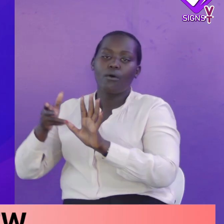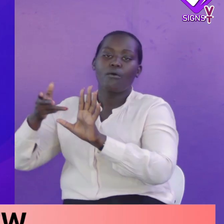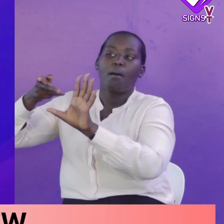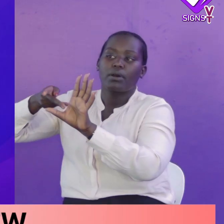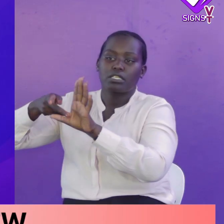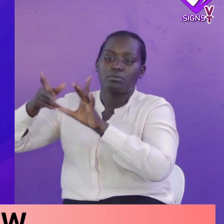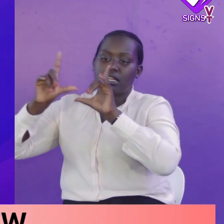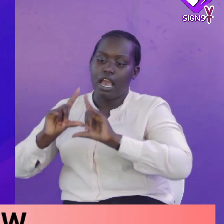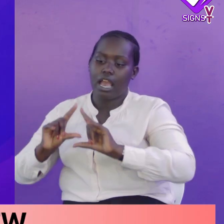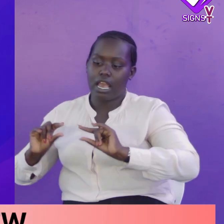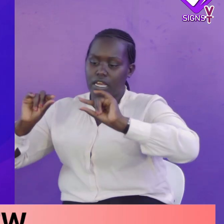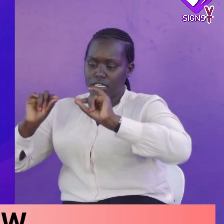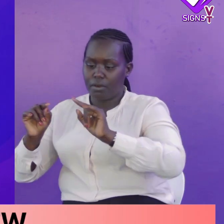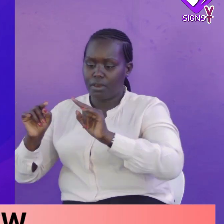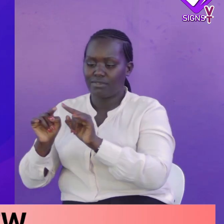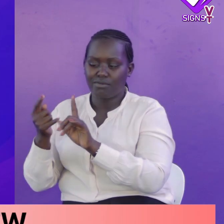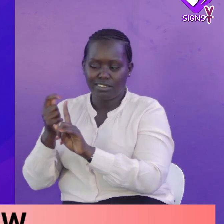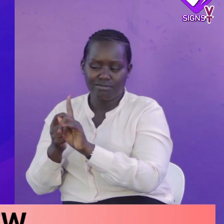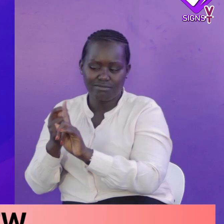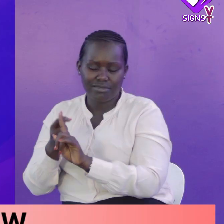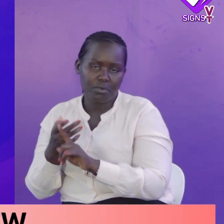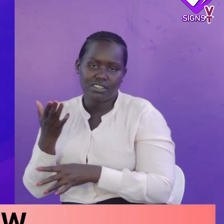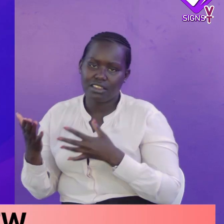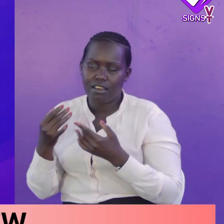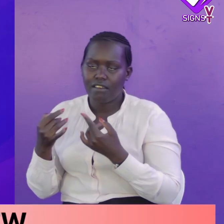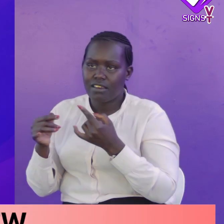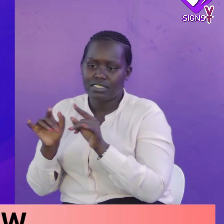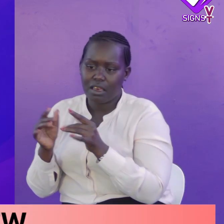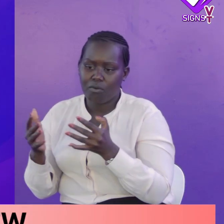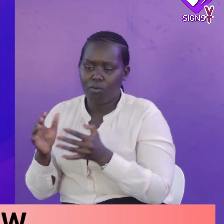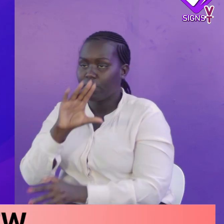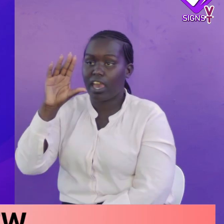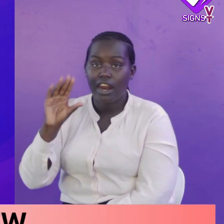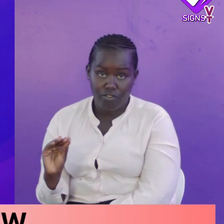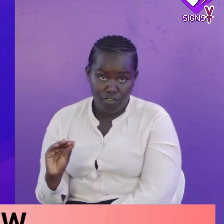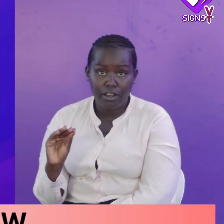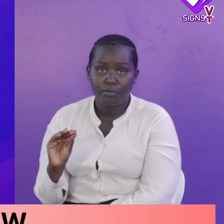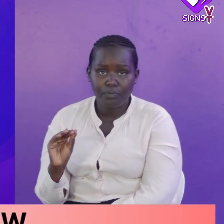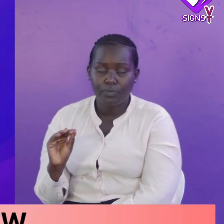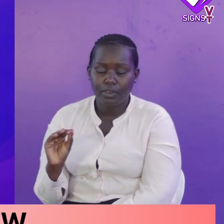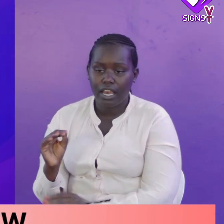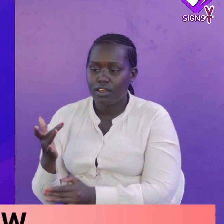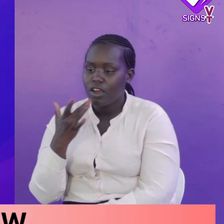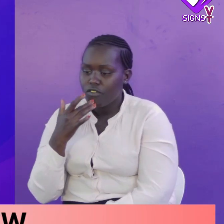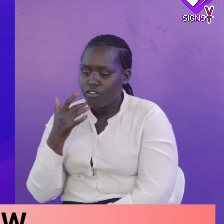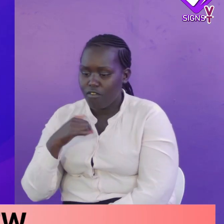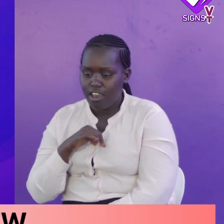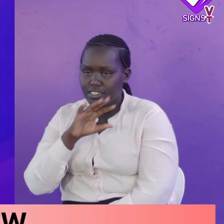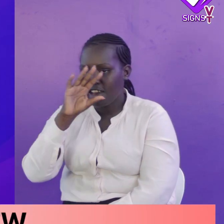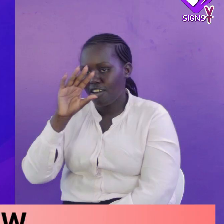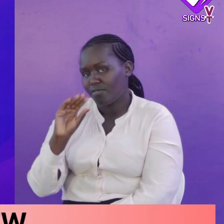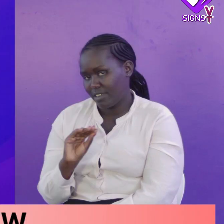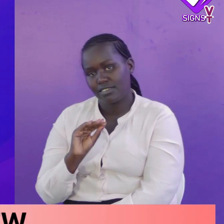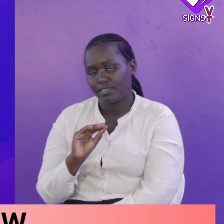Tokyo, Japan. I think the temperatures there, they are almost like here in Africa, and they will favor us Africans.